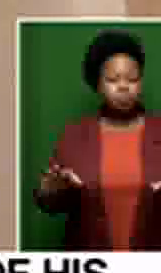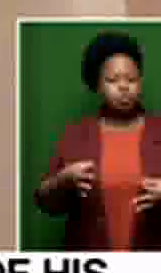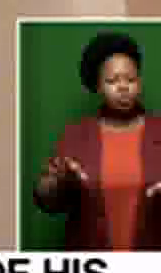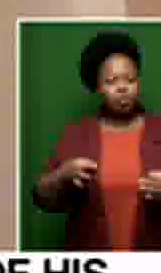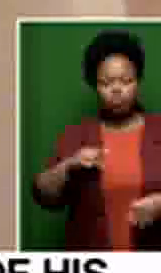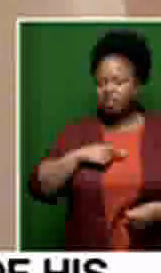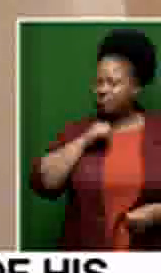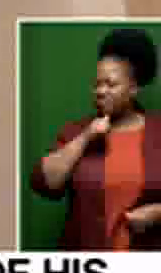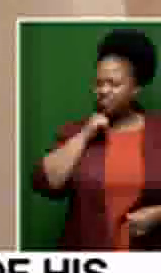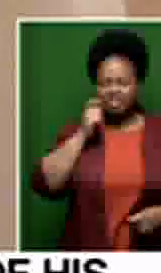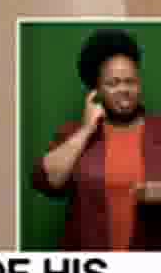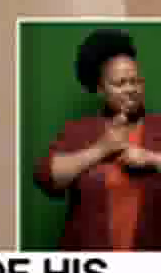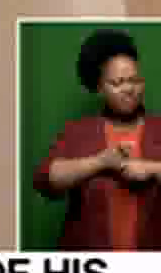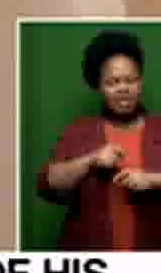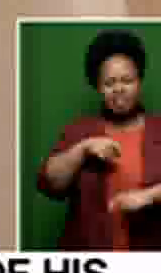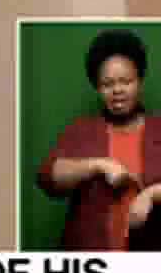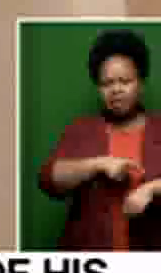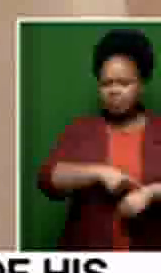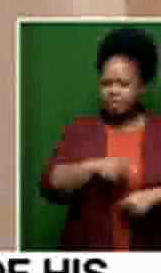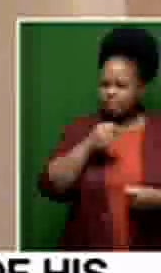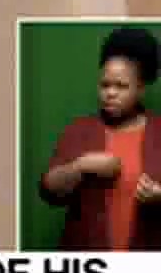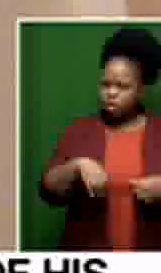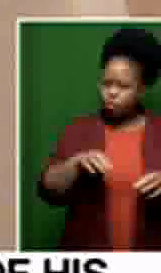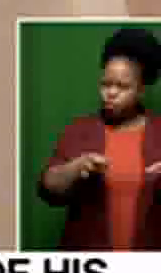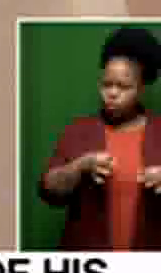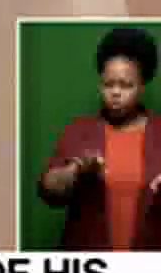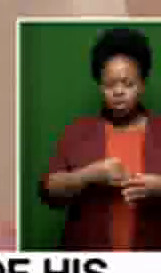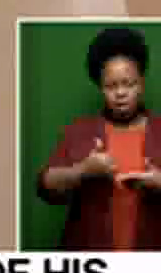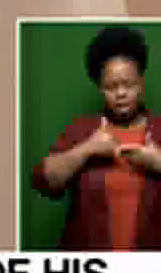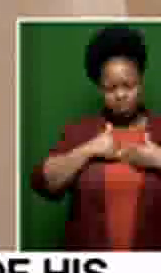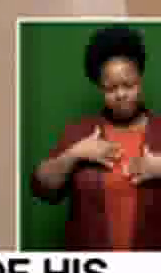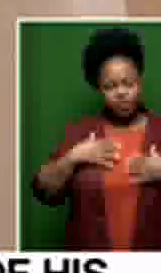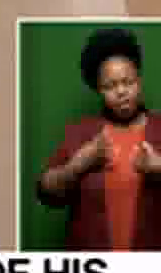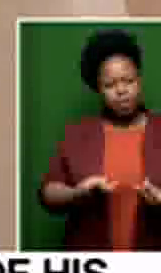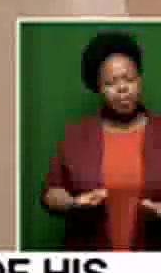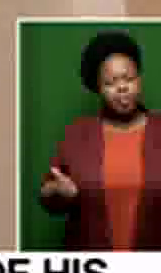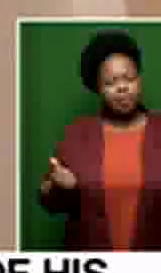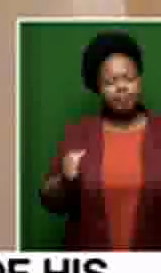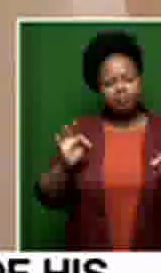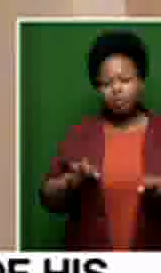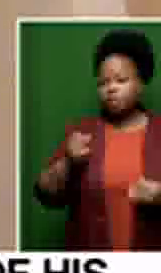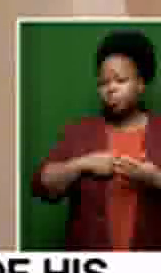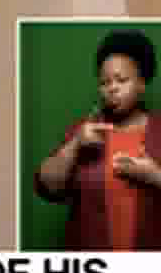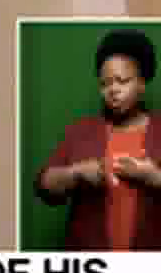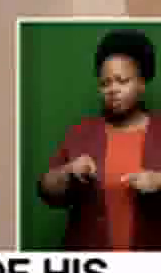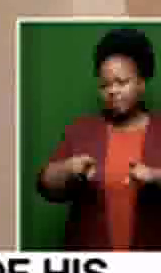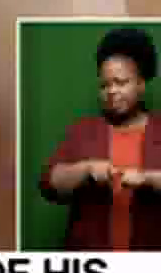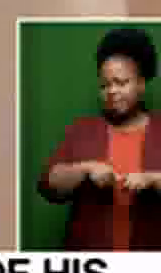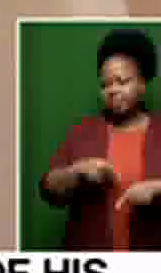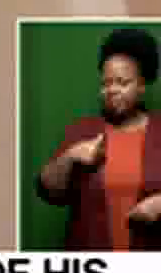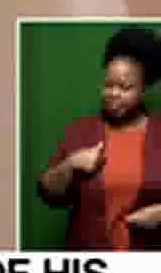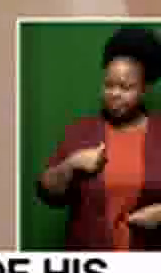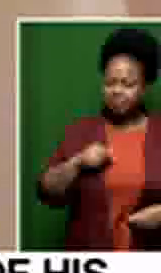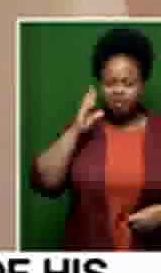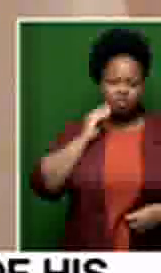in the hardest and darkest times, it's been something that's been therapeutic for me. Even making this project, I found myself,